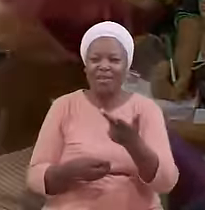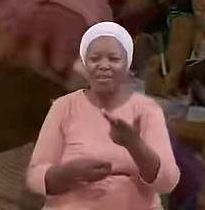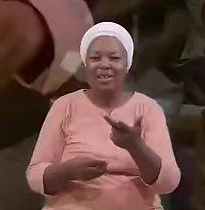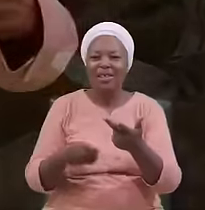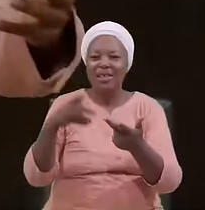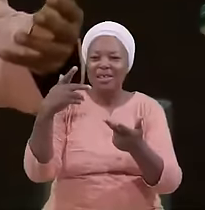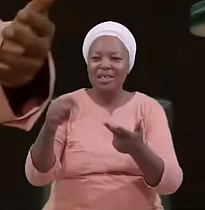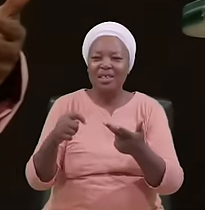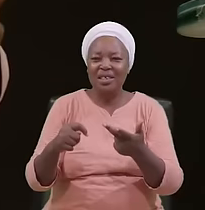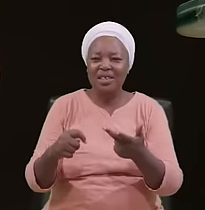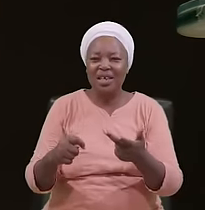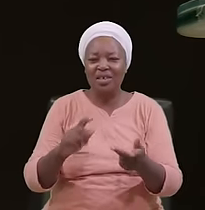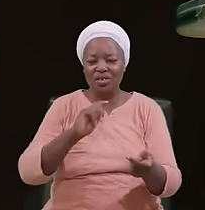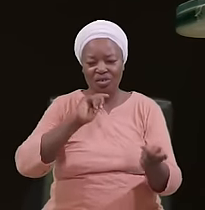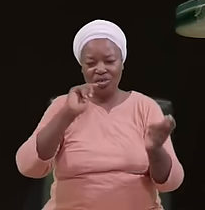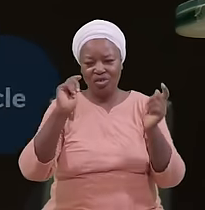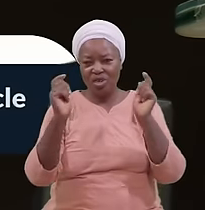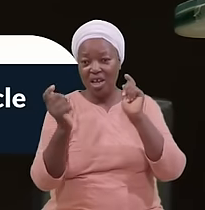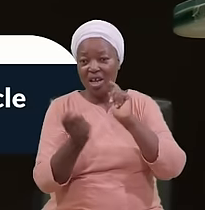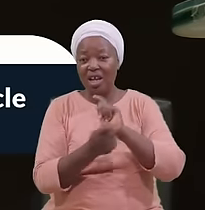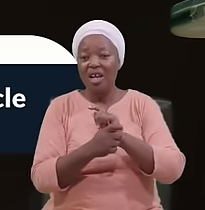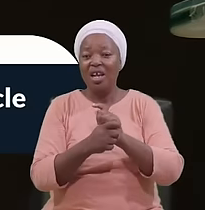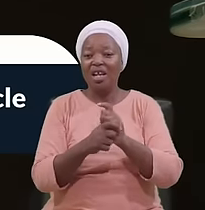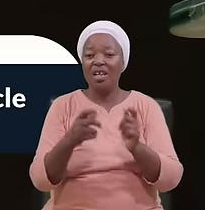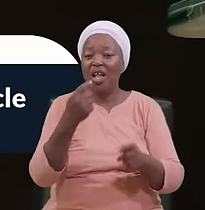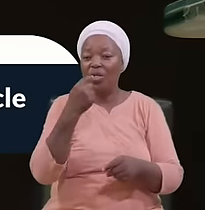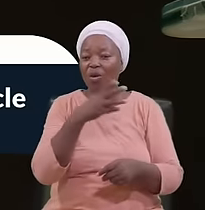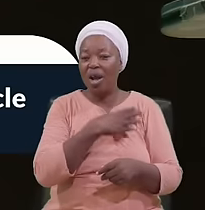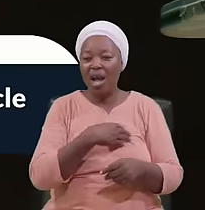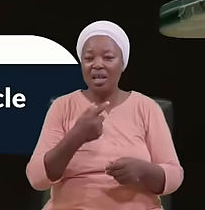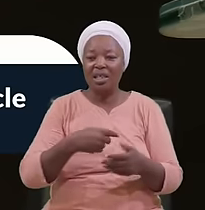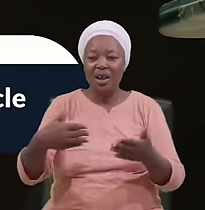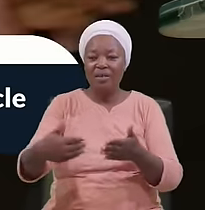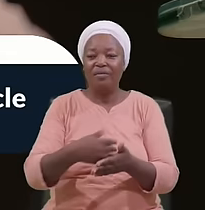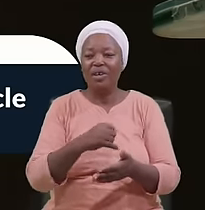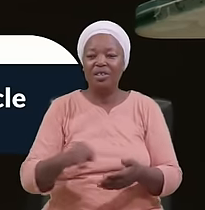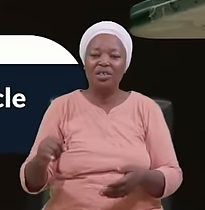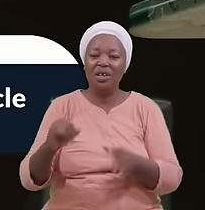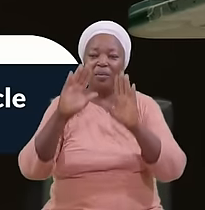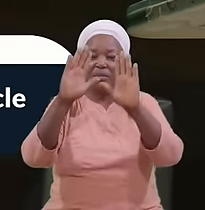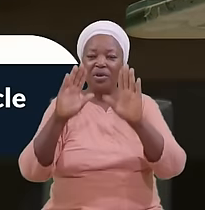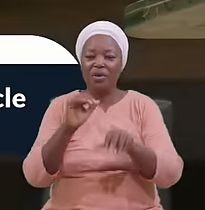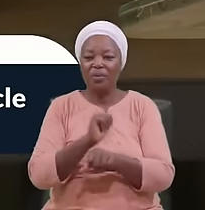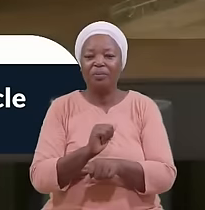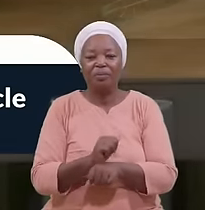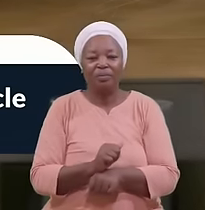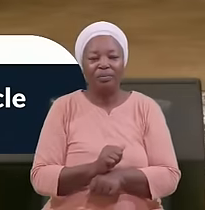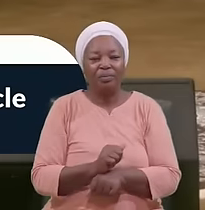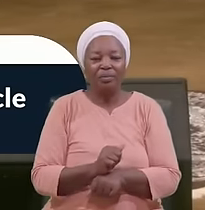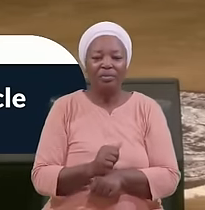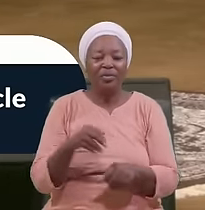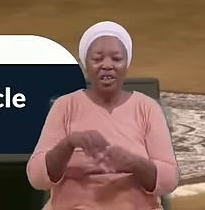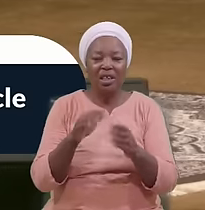the renewed tongue and the refreshing miracle. In Luke chapter